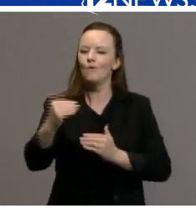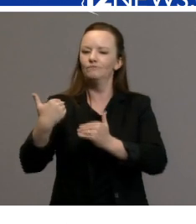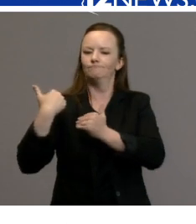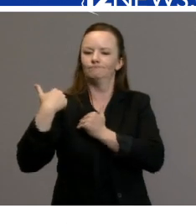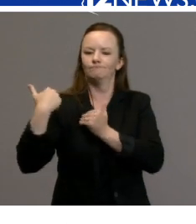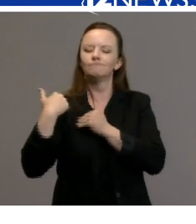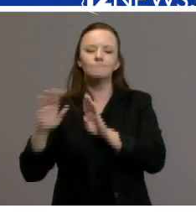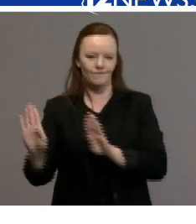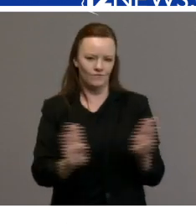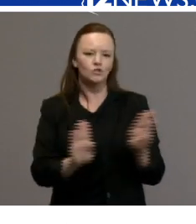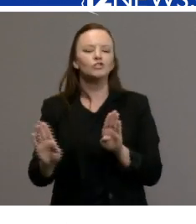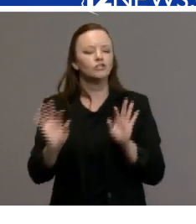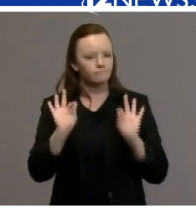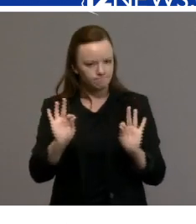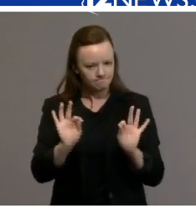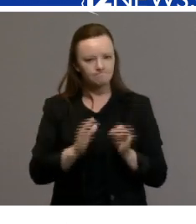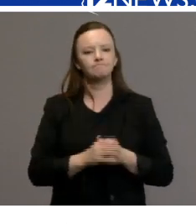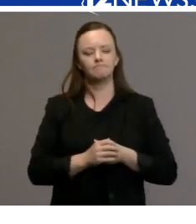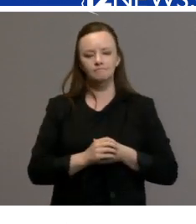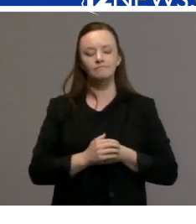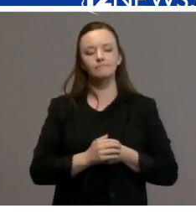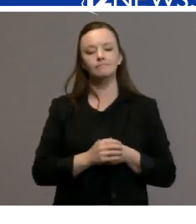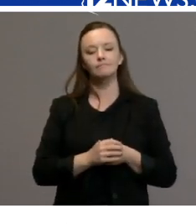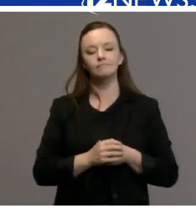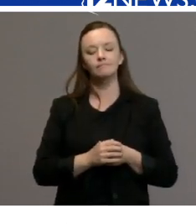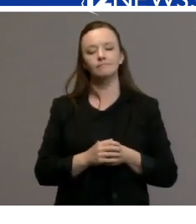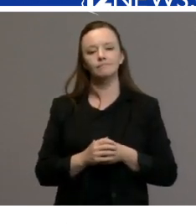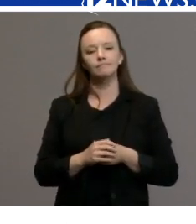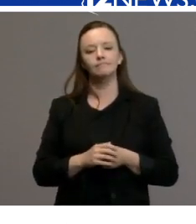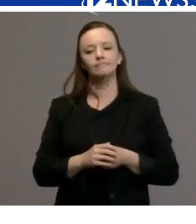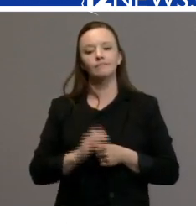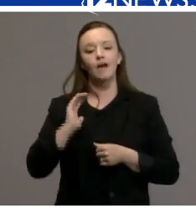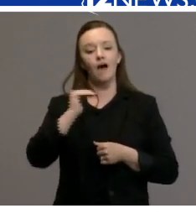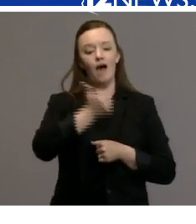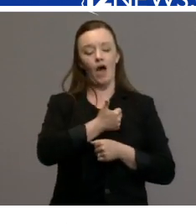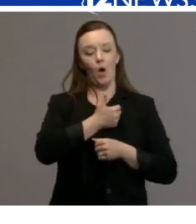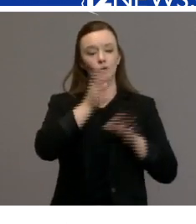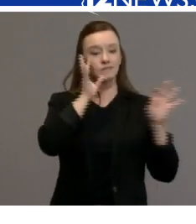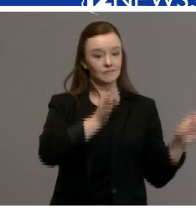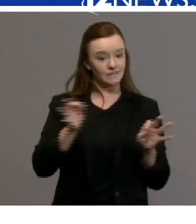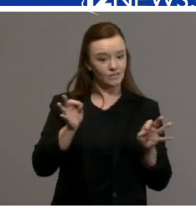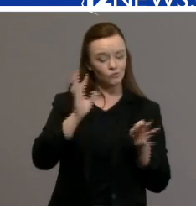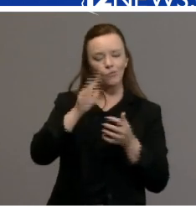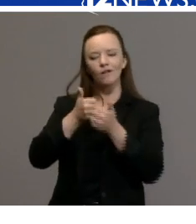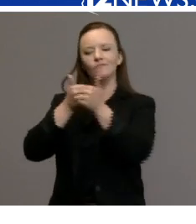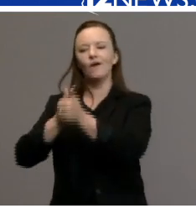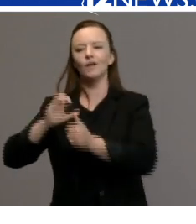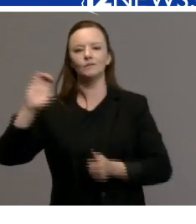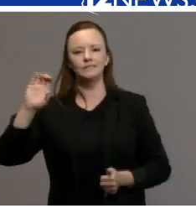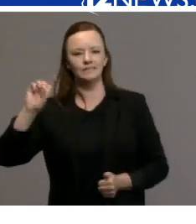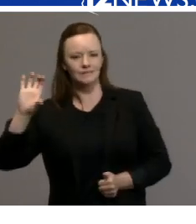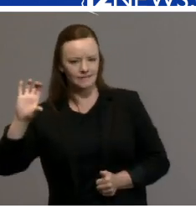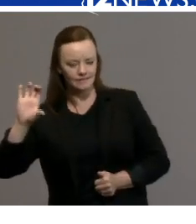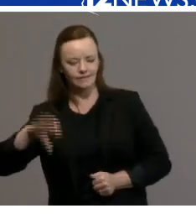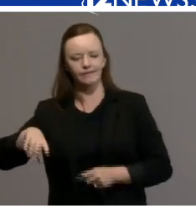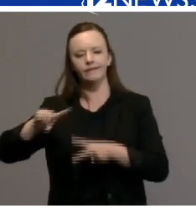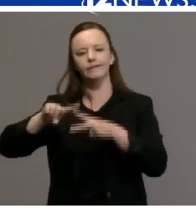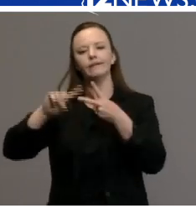the recommendations of CDC and health experts as we make decisions over the next several